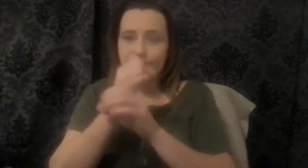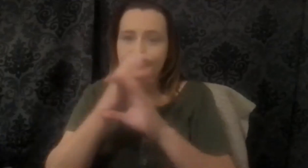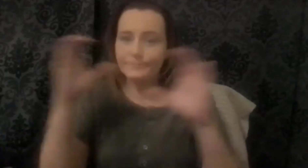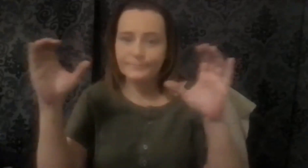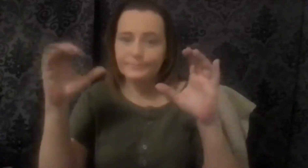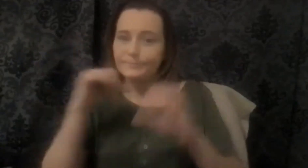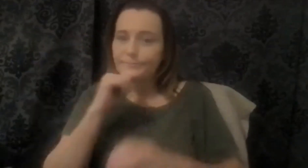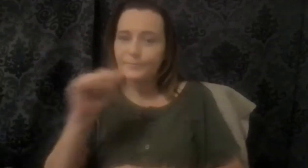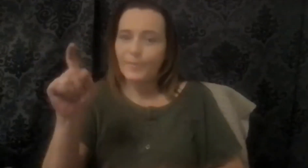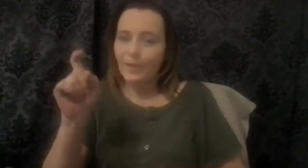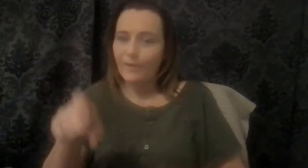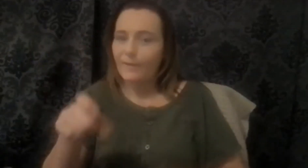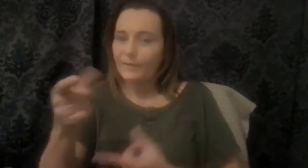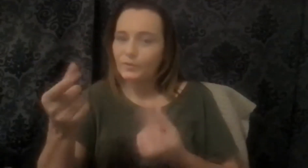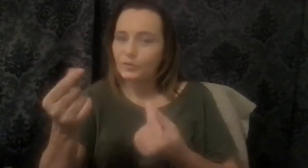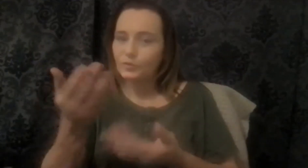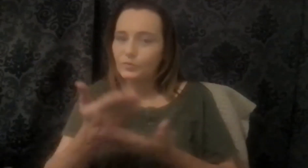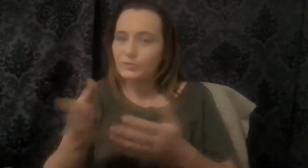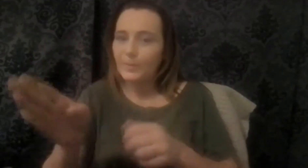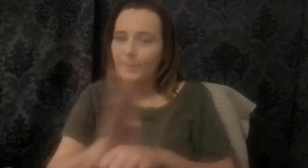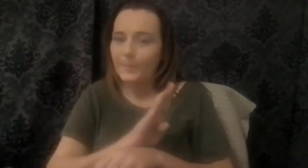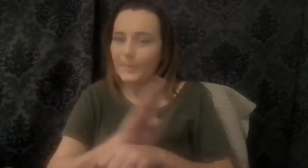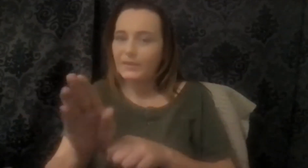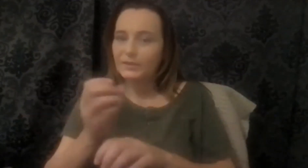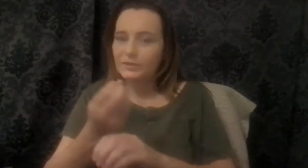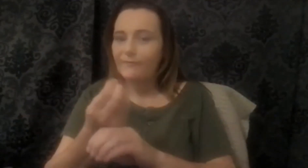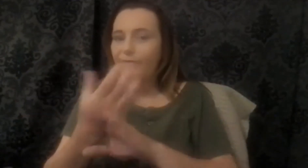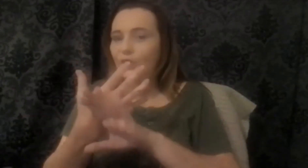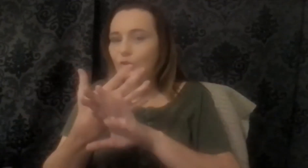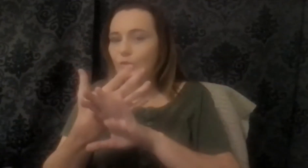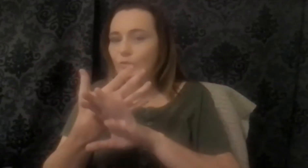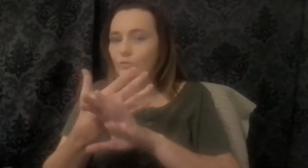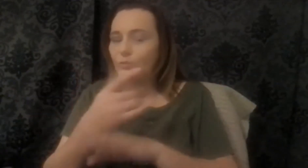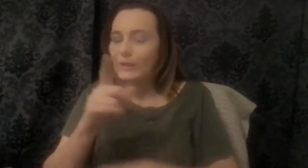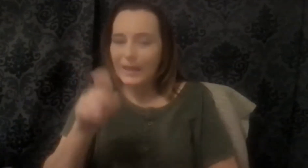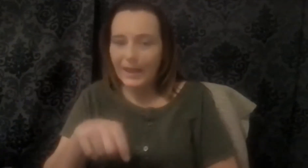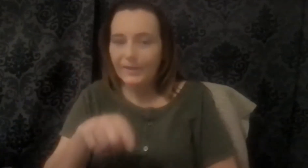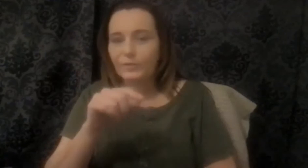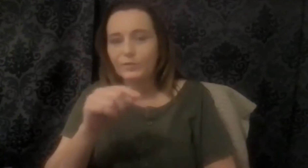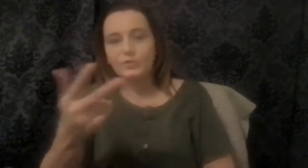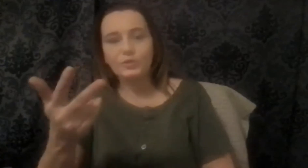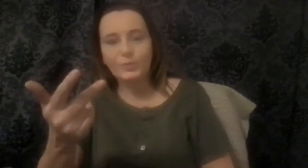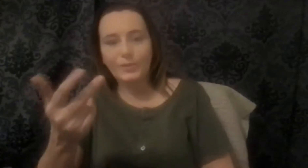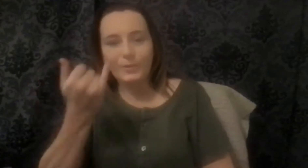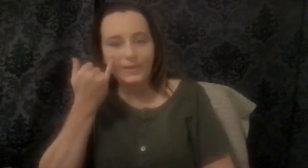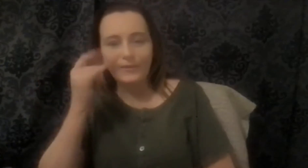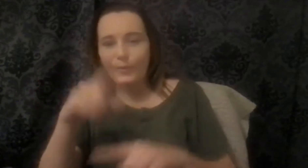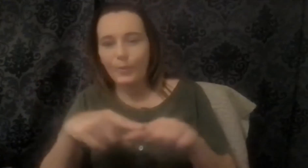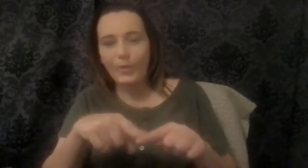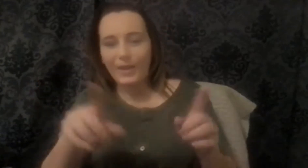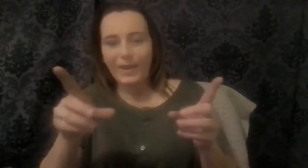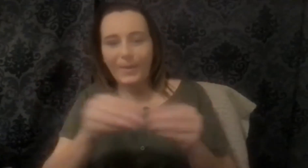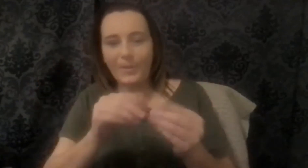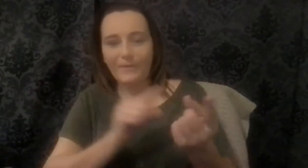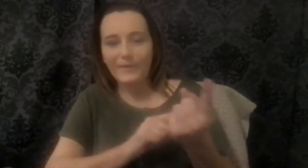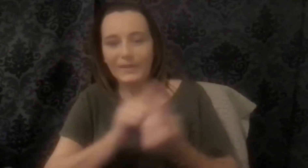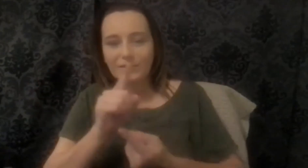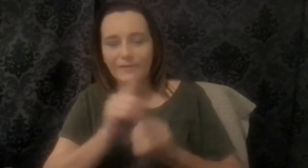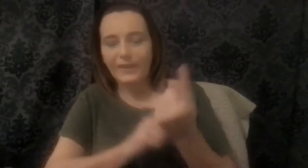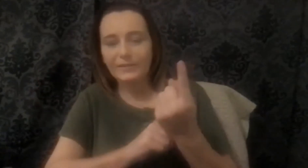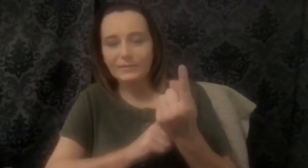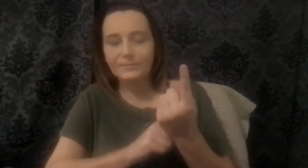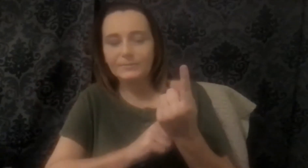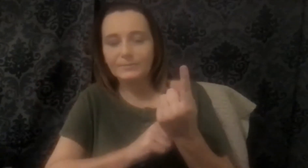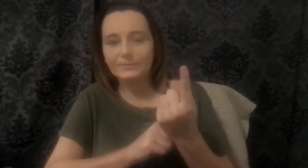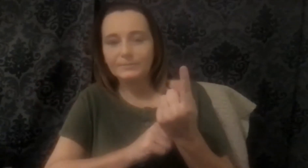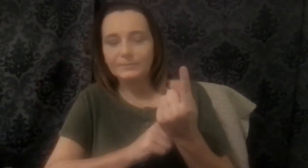wouldn't have to do some business virtually. I mean, we would have to in 2023 if we couldn't meet face to face. Let's just, I